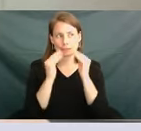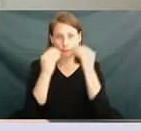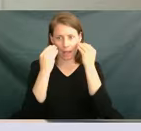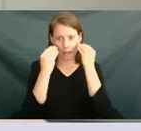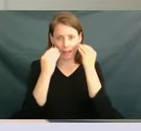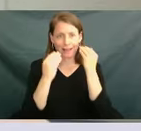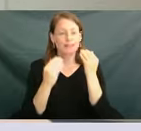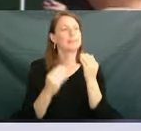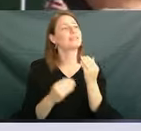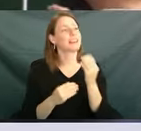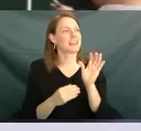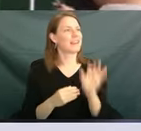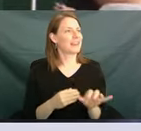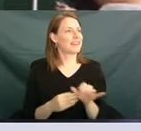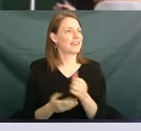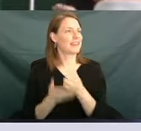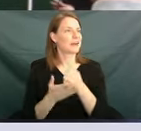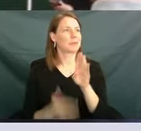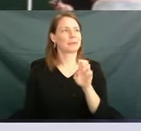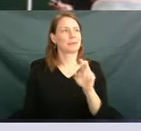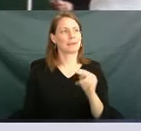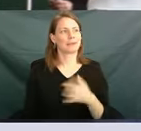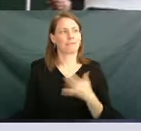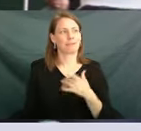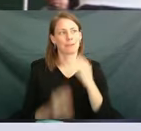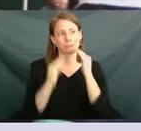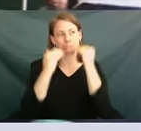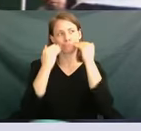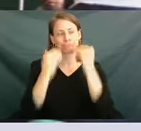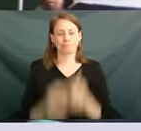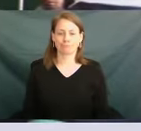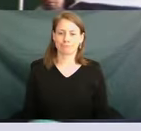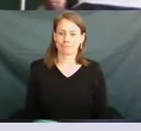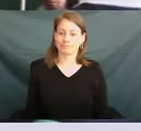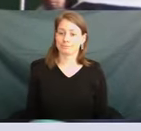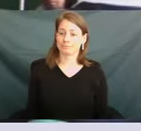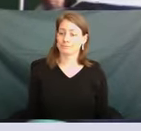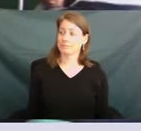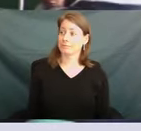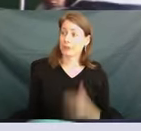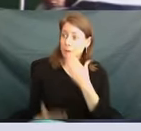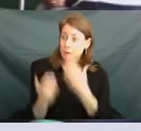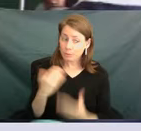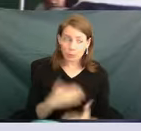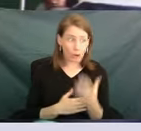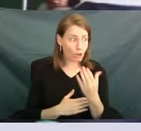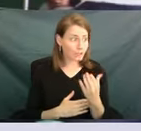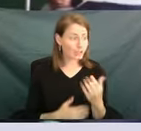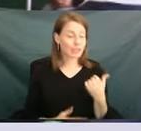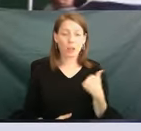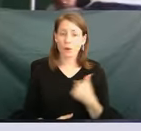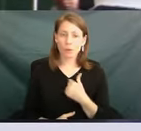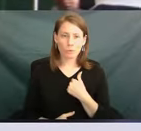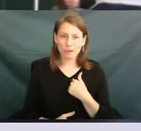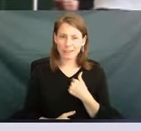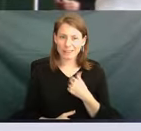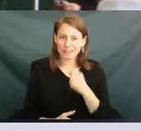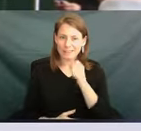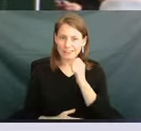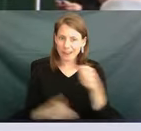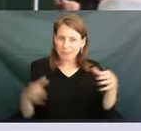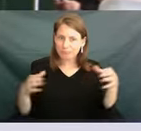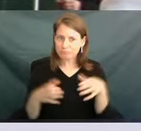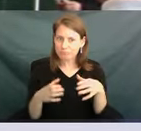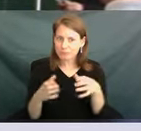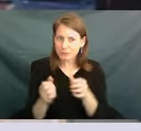thank you, Brandon. Right, good morning everyone. And we haven't had a circle for a few weeks. This will be the first meeting for